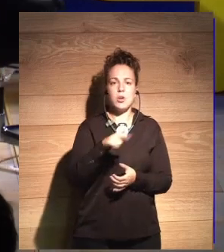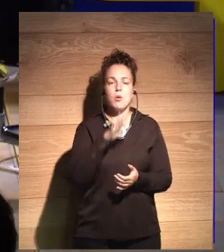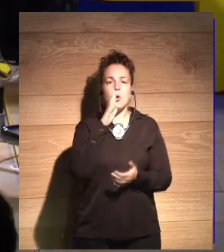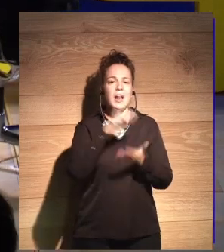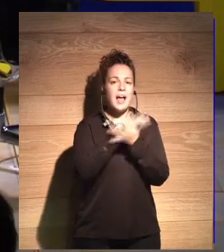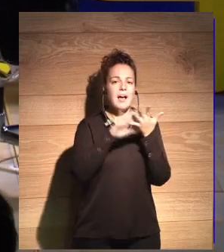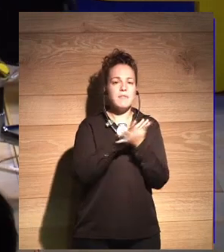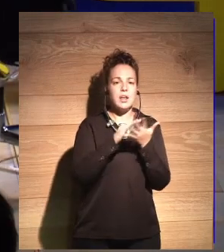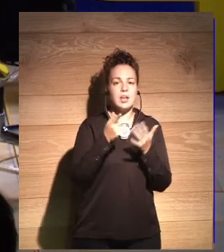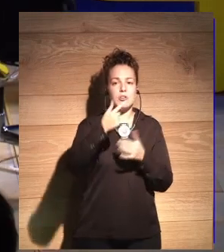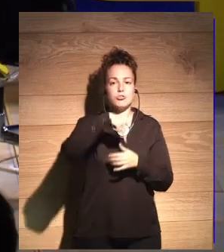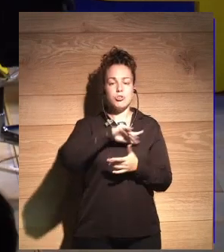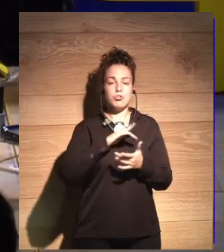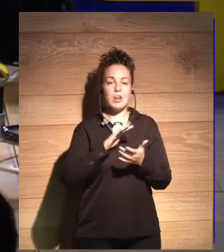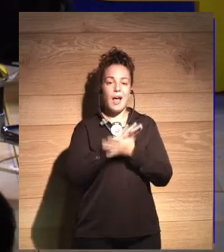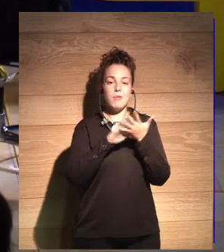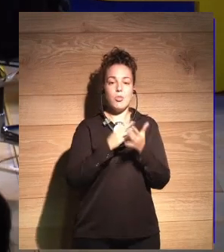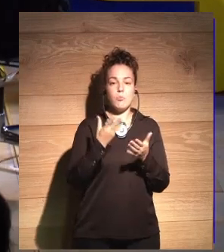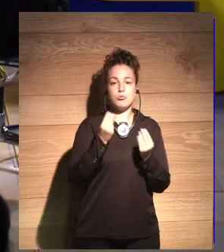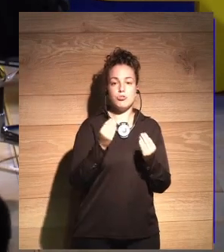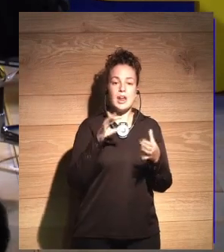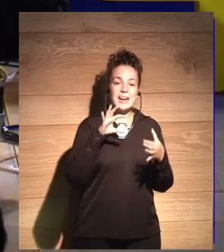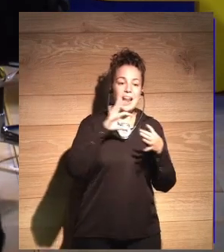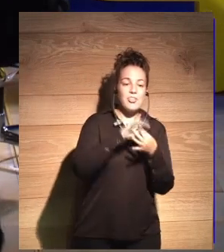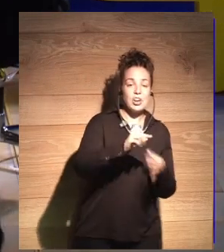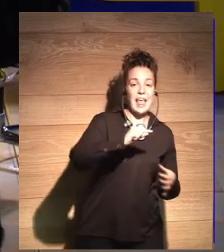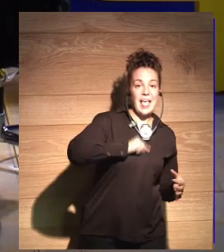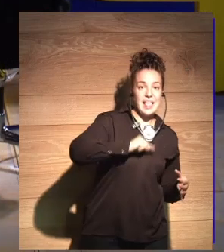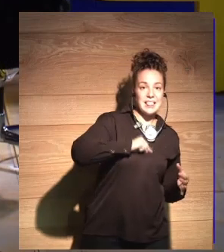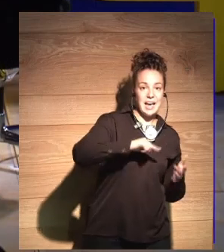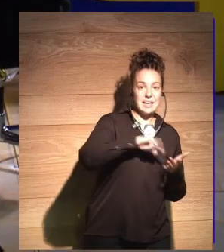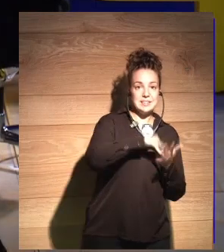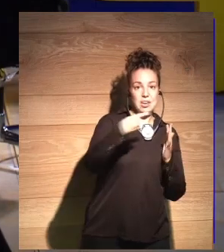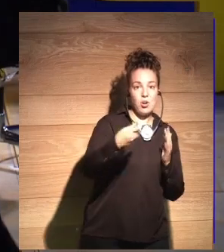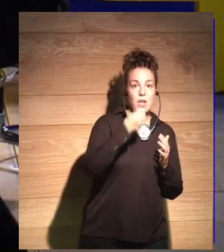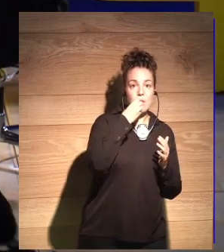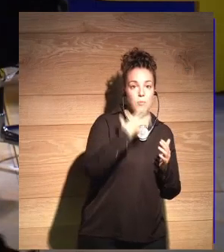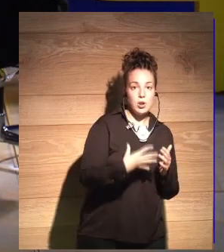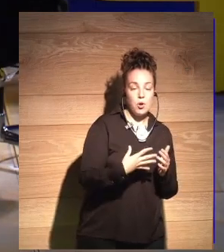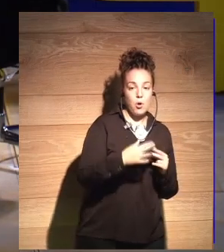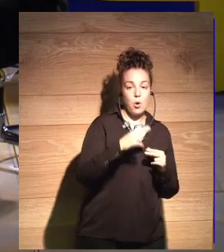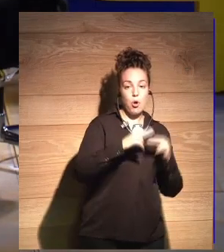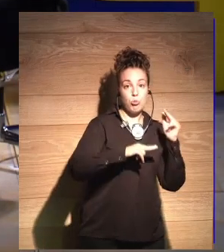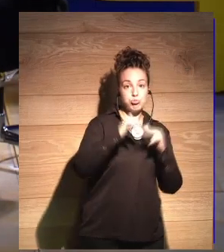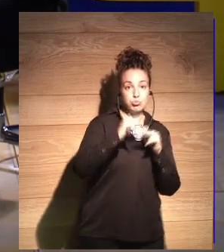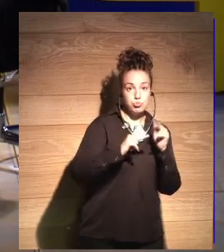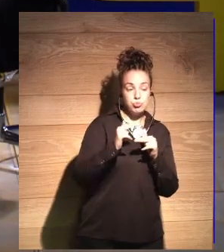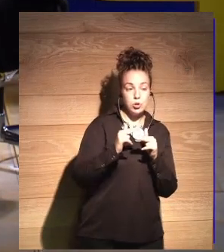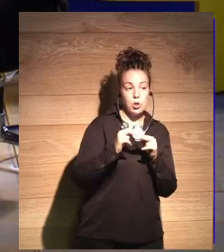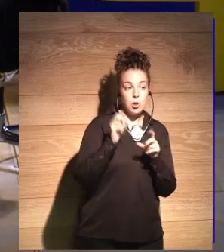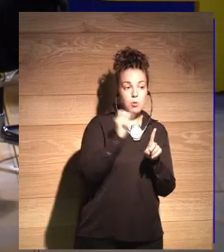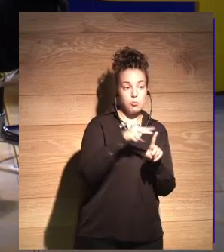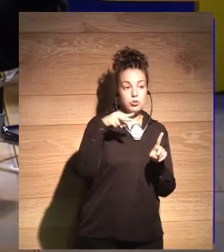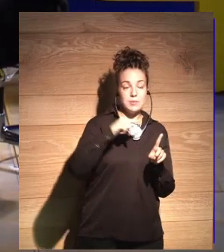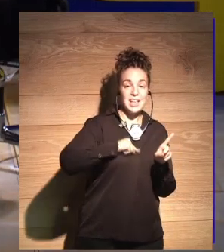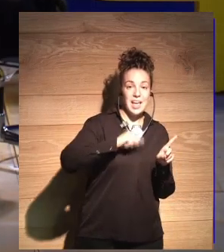They speak about, we haven't spoken enough about the relationship between ethics, so to speak, what is good in technology and how